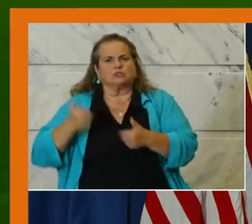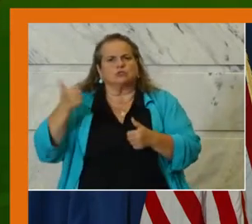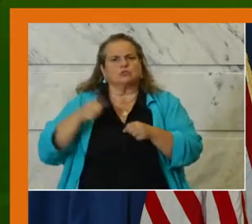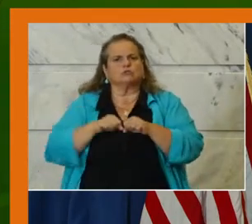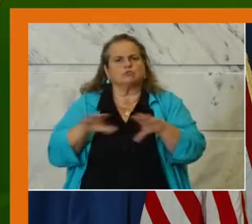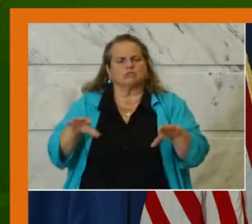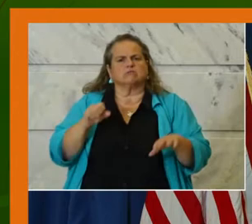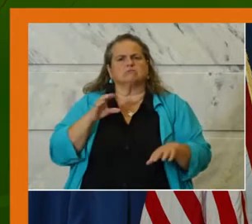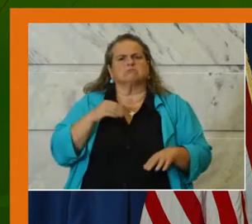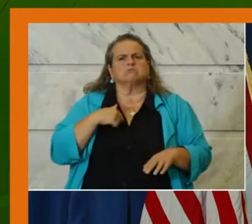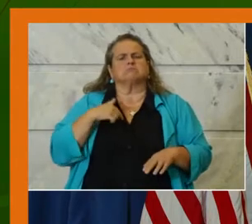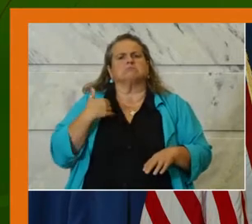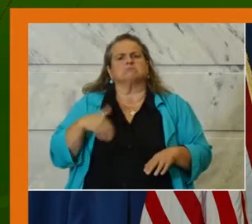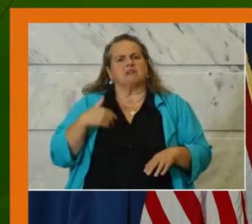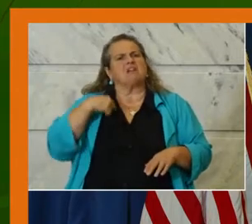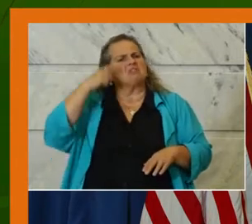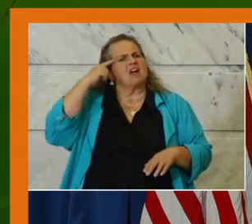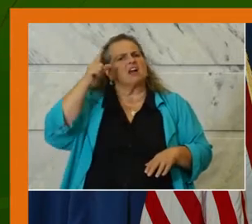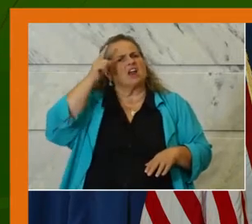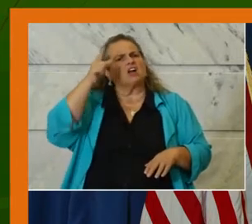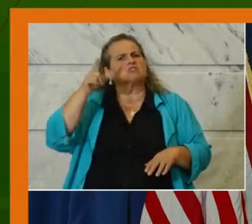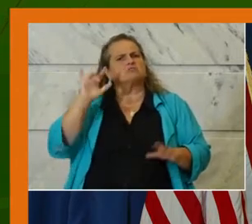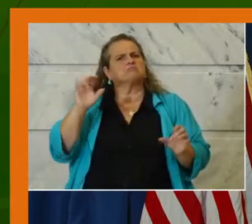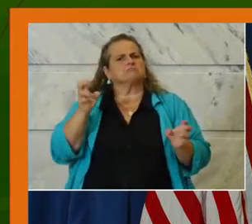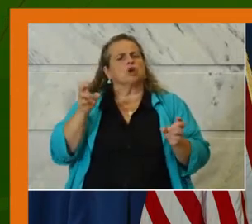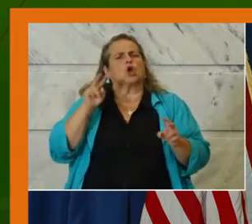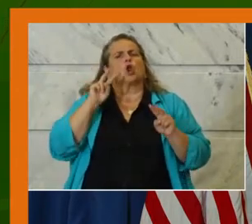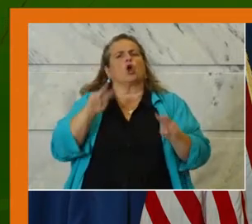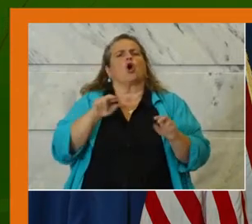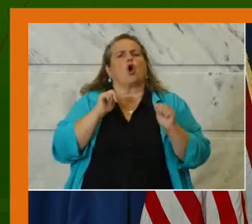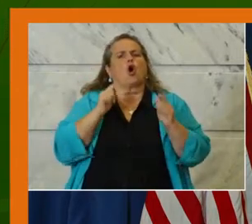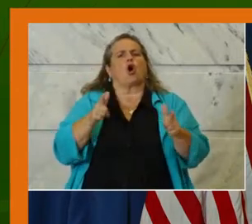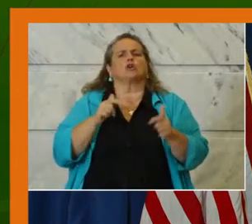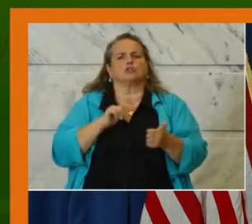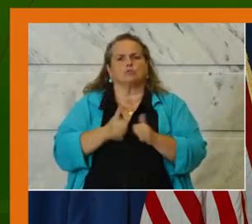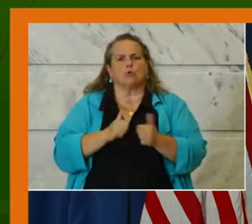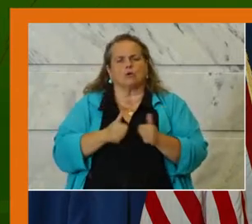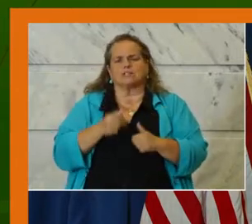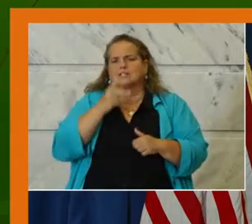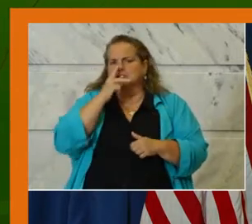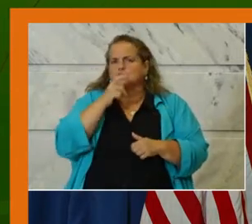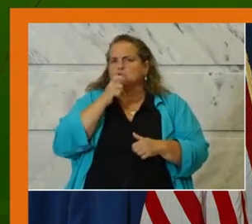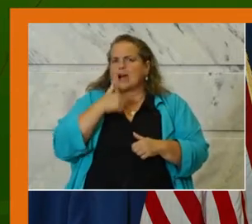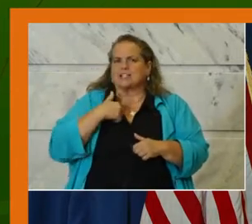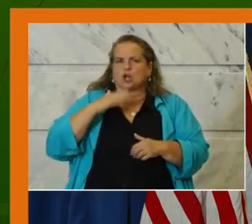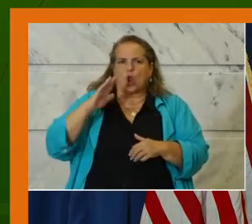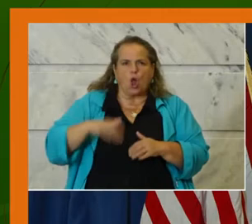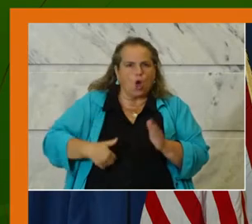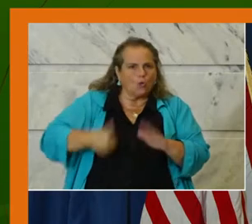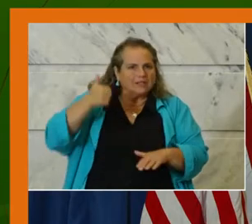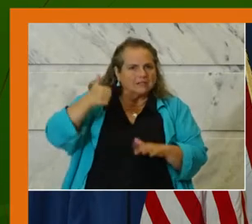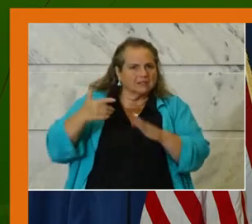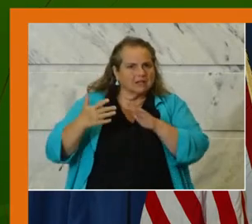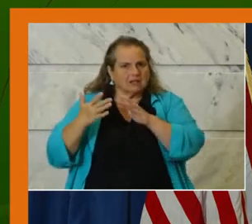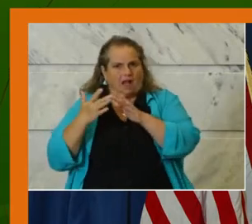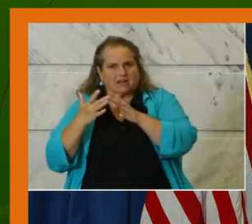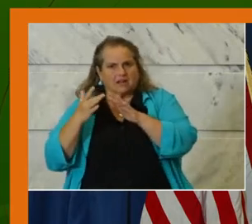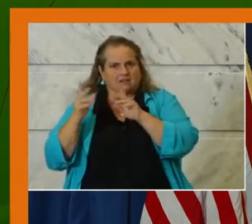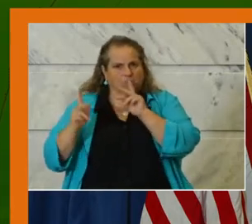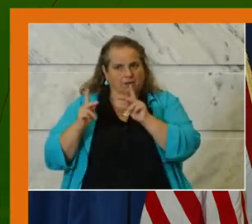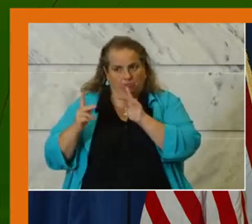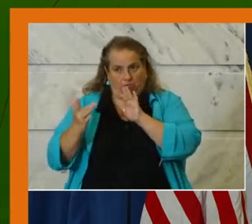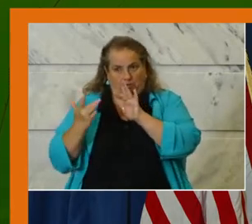I thought it was pretty logical to say, okay, let's look at all the sports. And let's see what has the lowest contact down to what has the highest